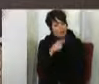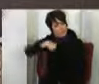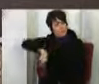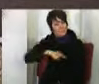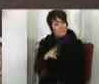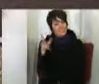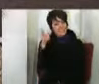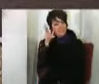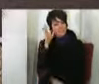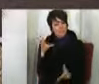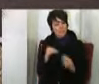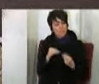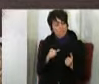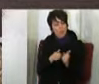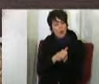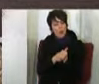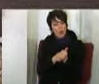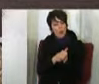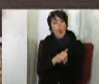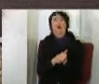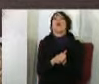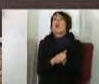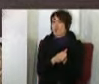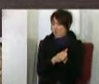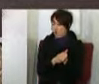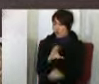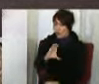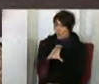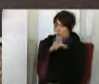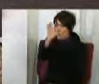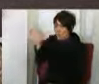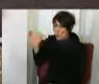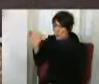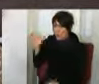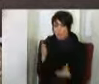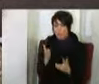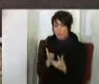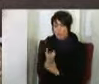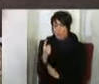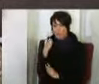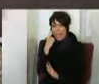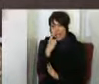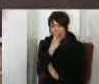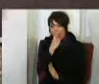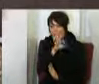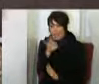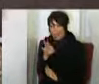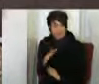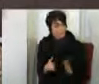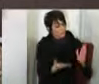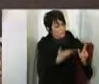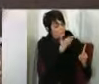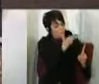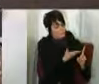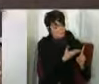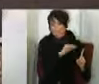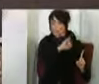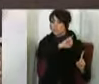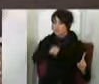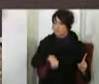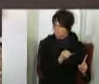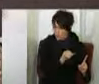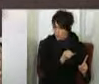passion. May Christmas, through the eyes of Joseph, and Christmas through our